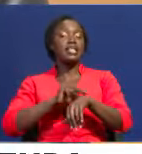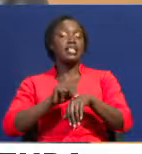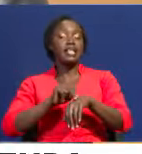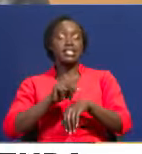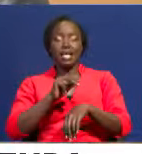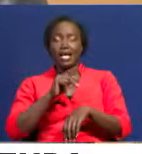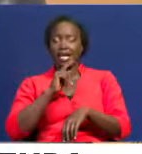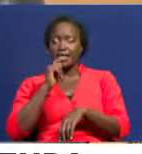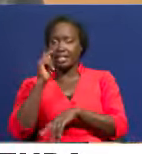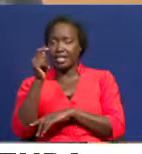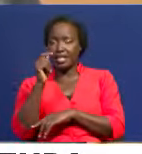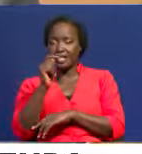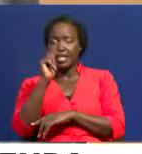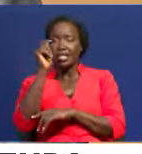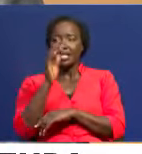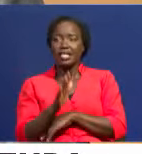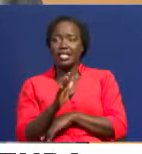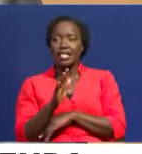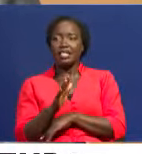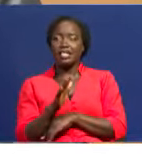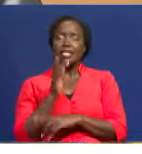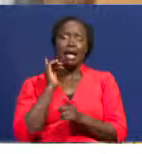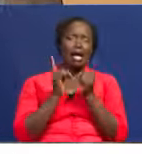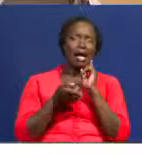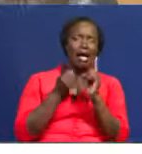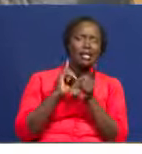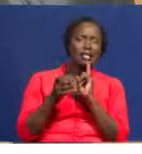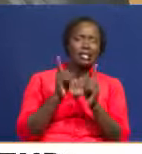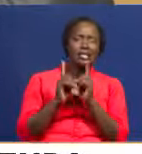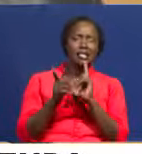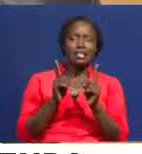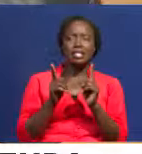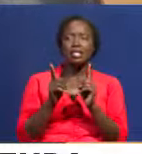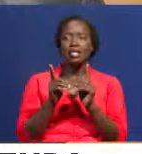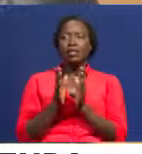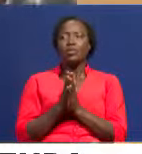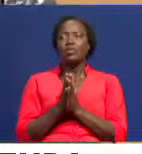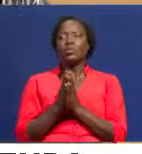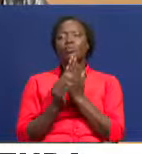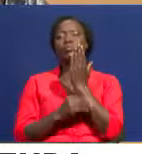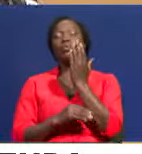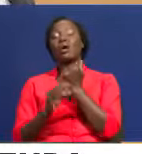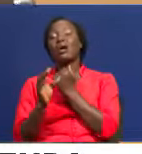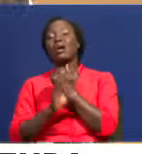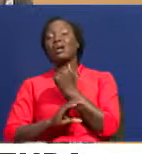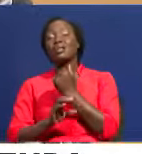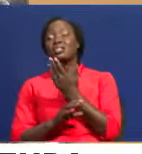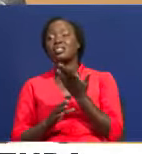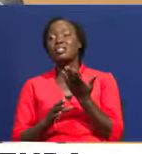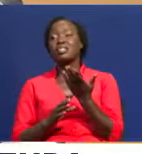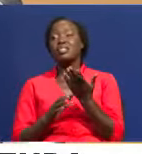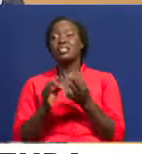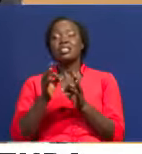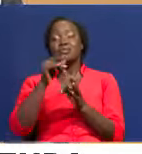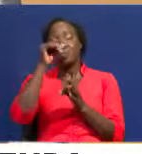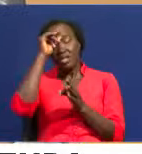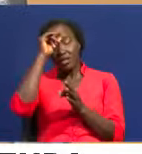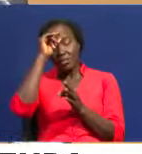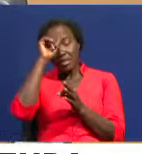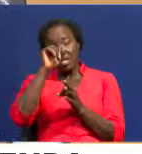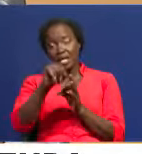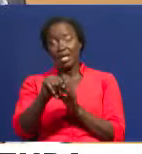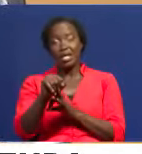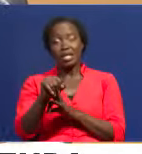We have our Kenyans who are athletes. They are competing with the third world countries. So if the government can at